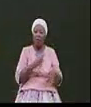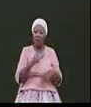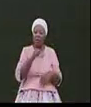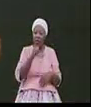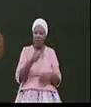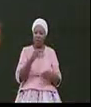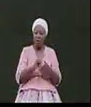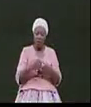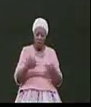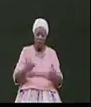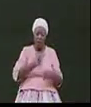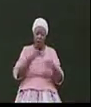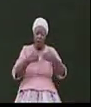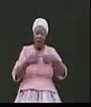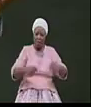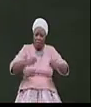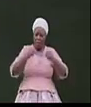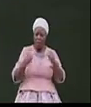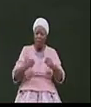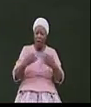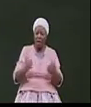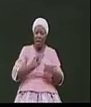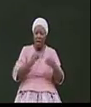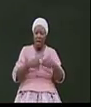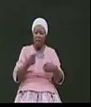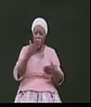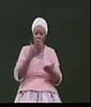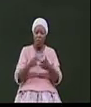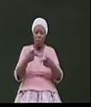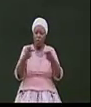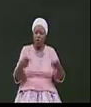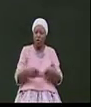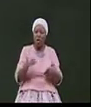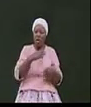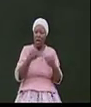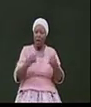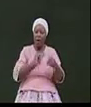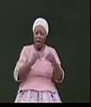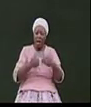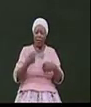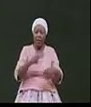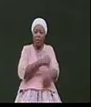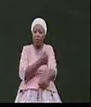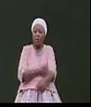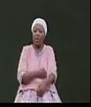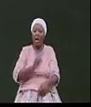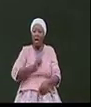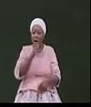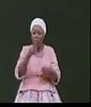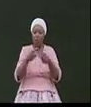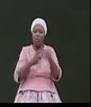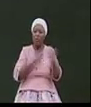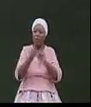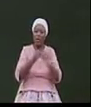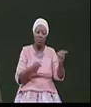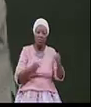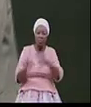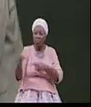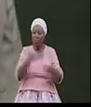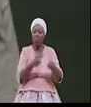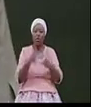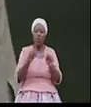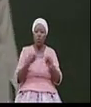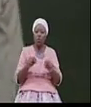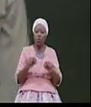the power, now I get the position, now I get the authority, I'm going to fight so and so. No.